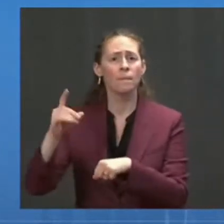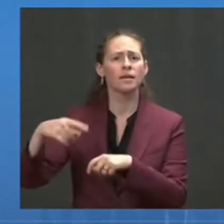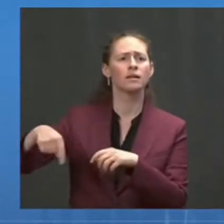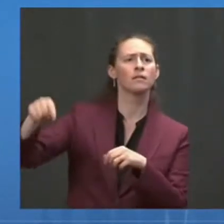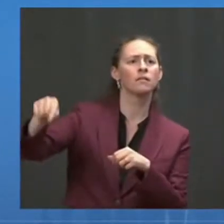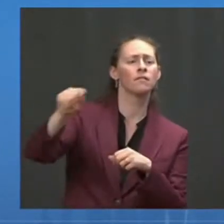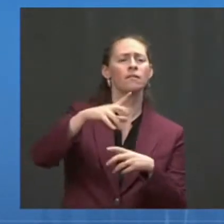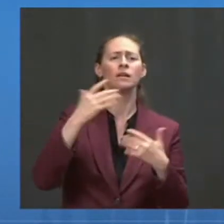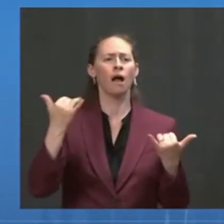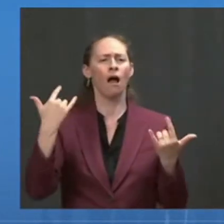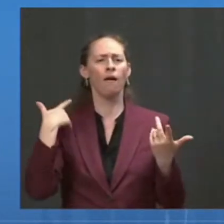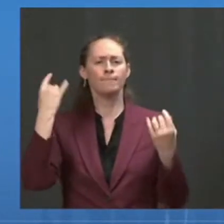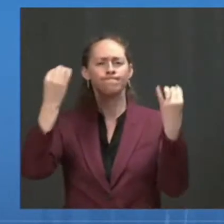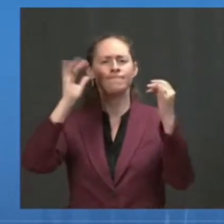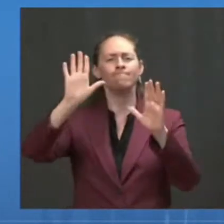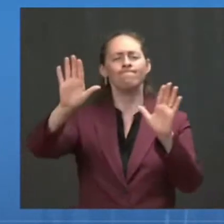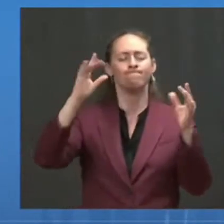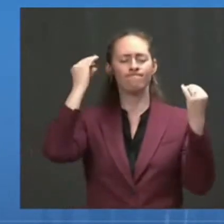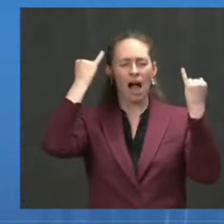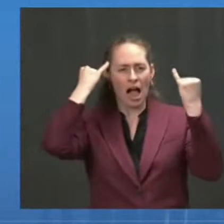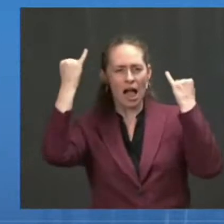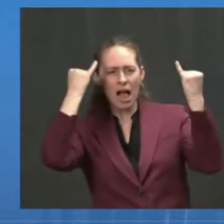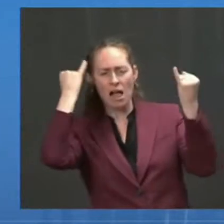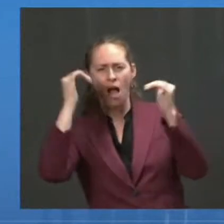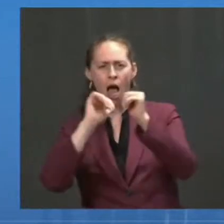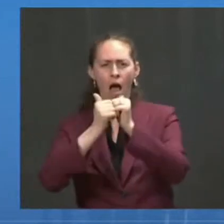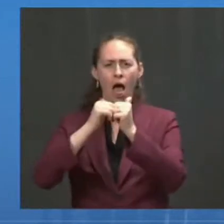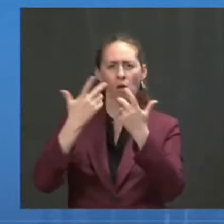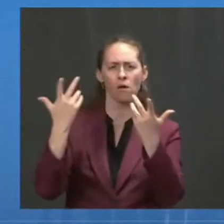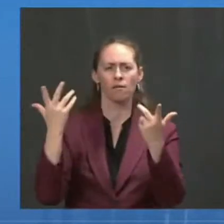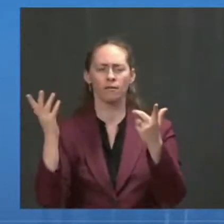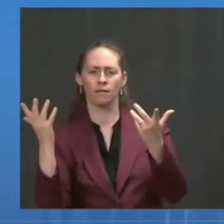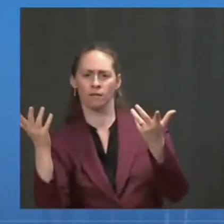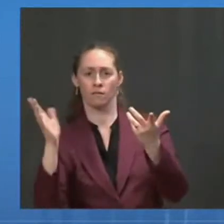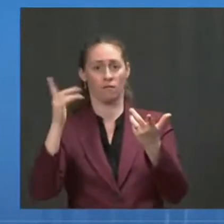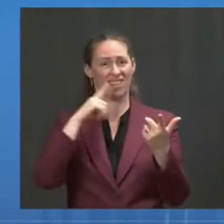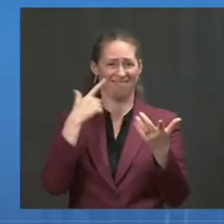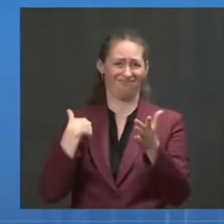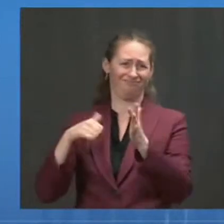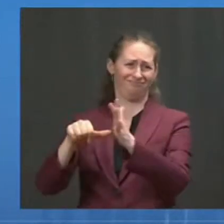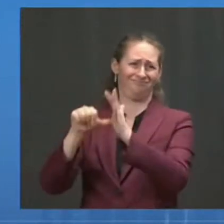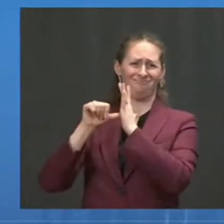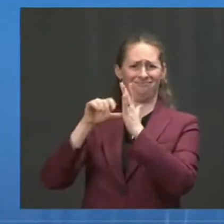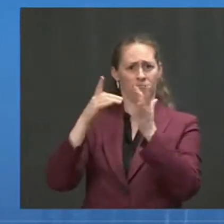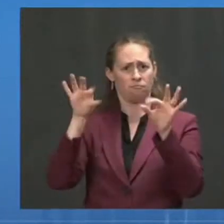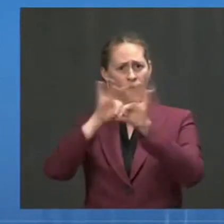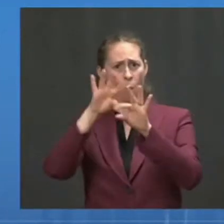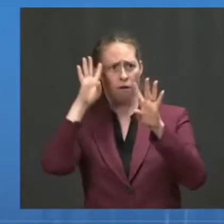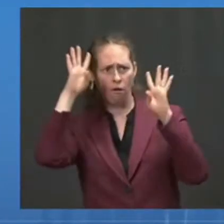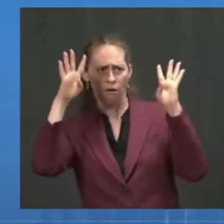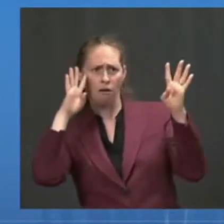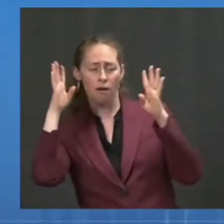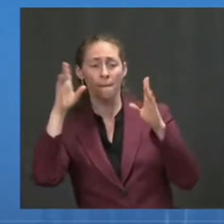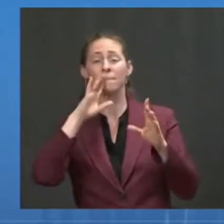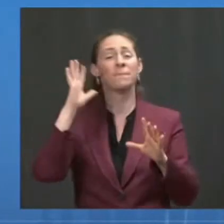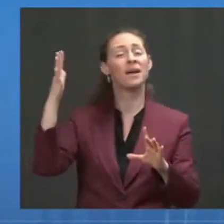different approaches, and we applaud this innovation. There will be no